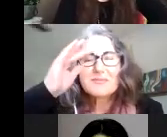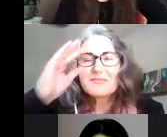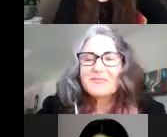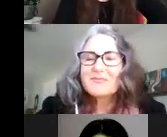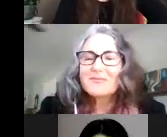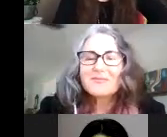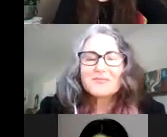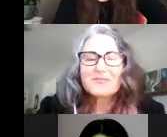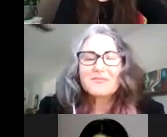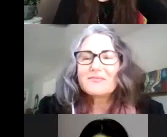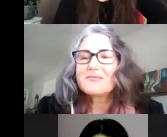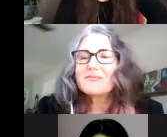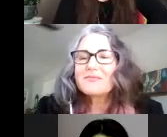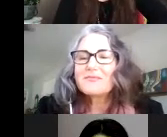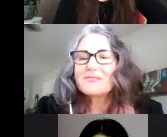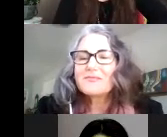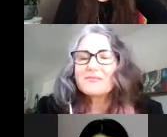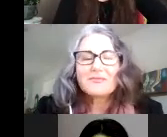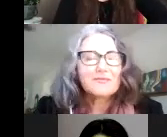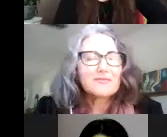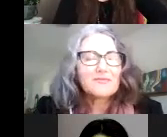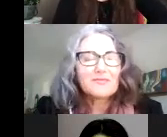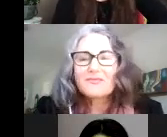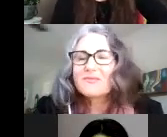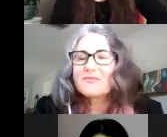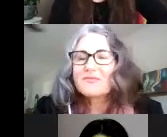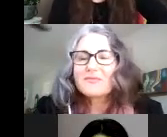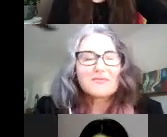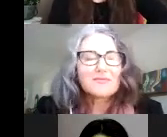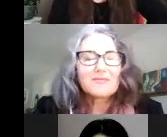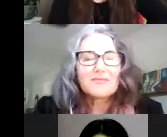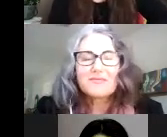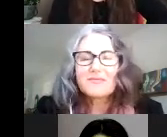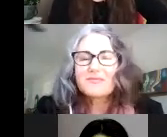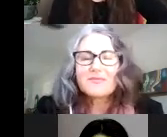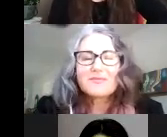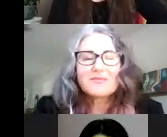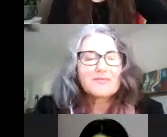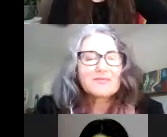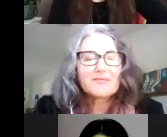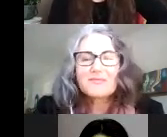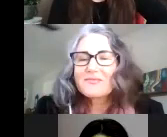Health. May need to supply the code for us to view.